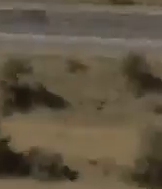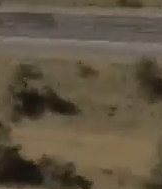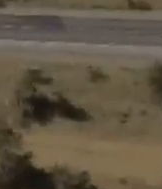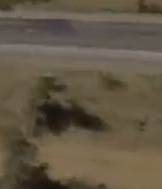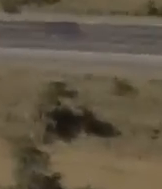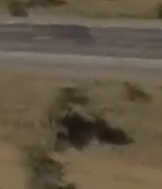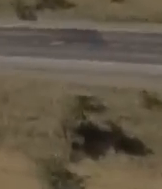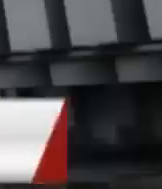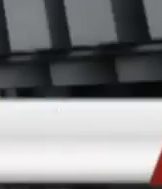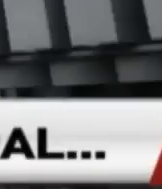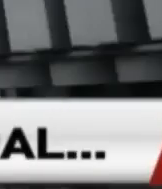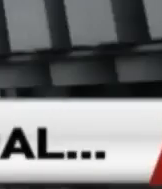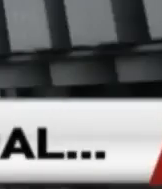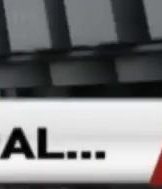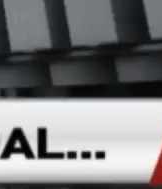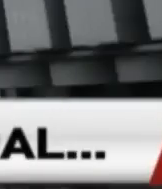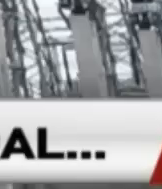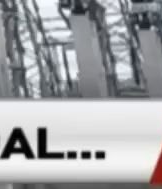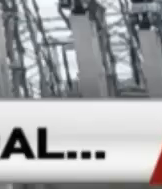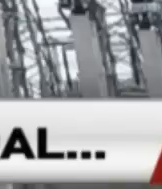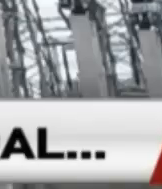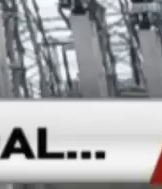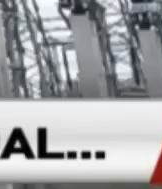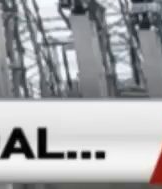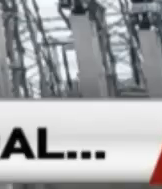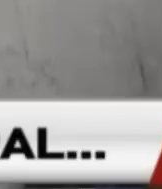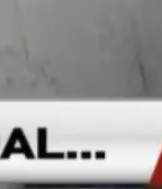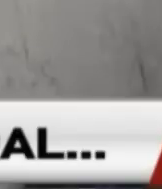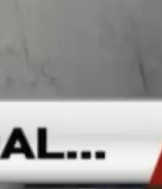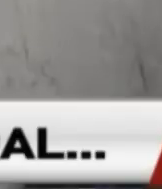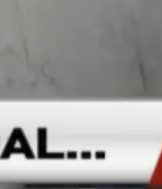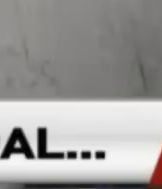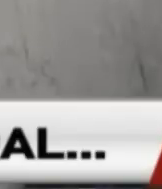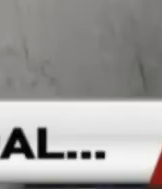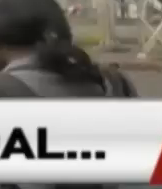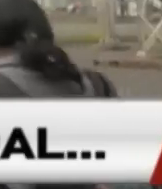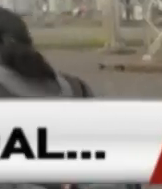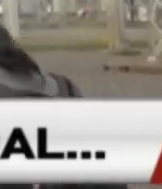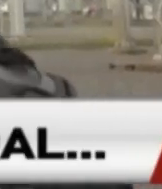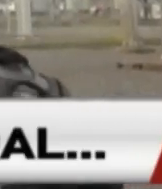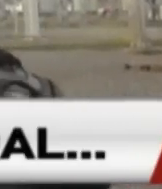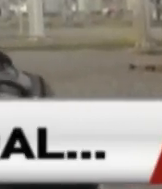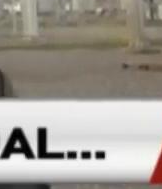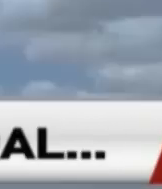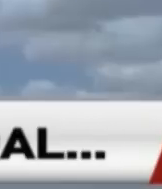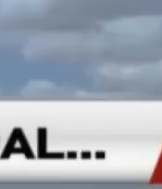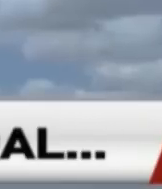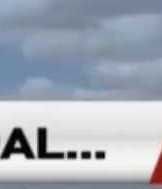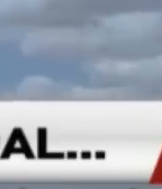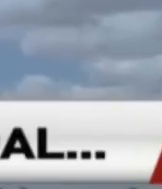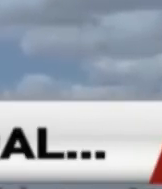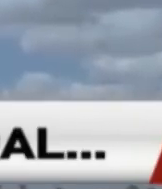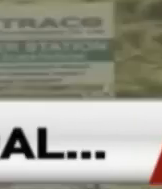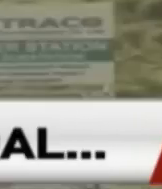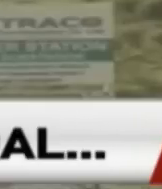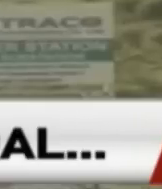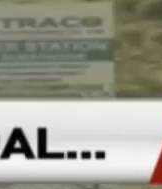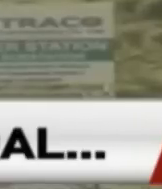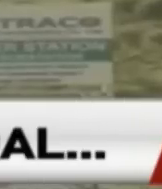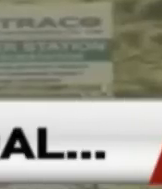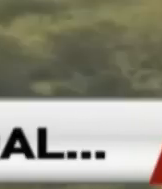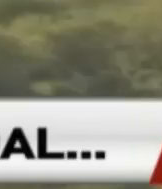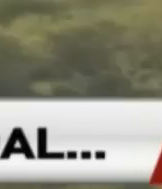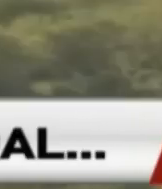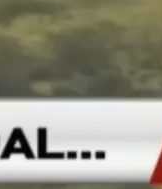strike. Also tonight, probe over how billions of shillings meant for a Ketraco project allegedly went